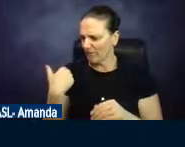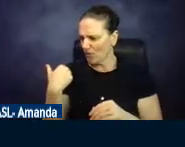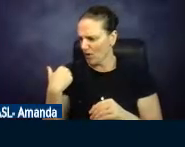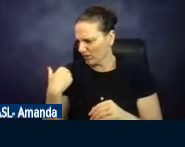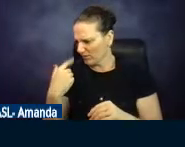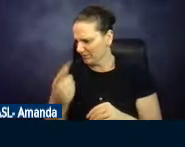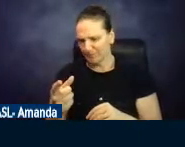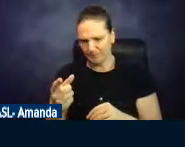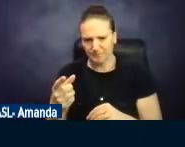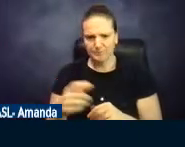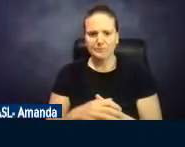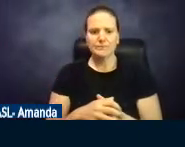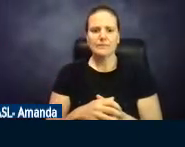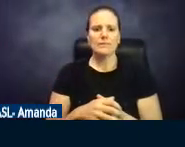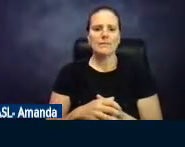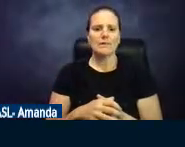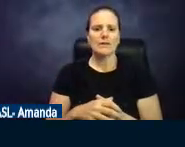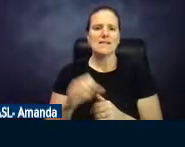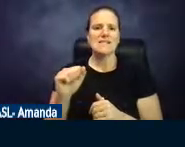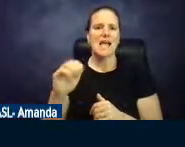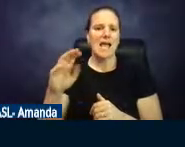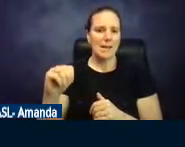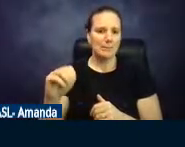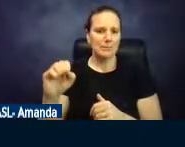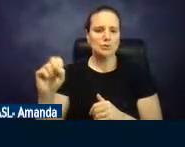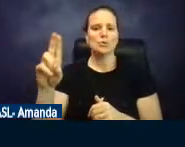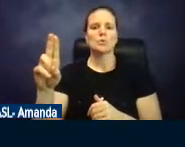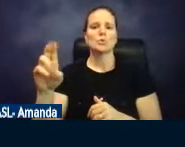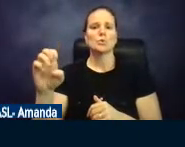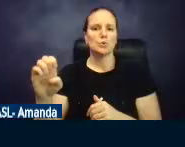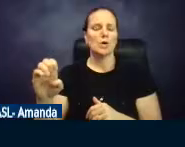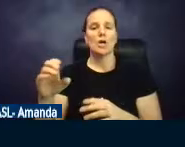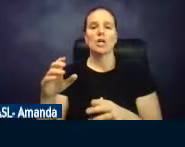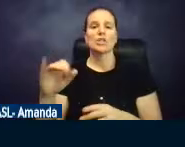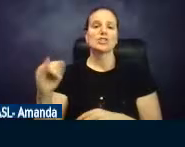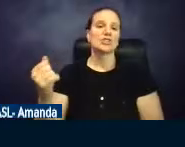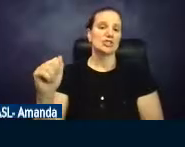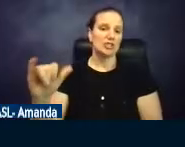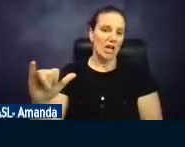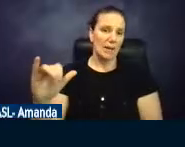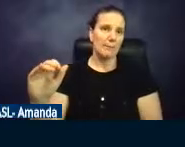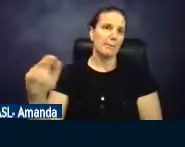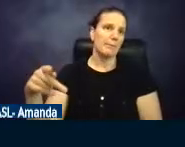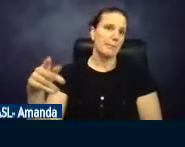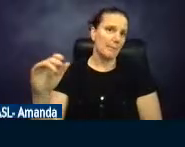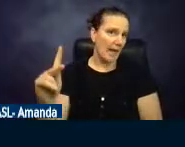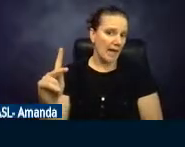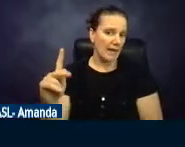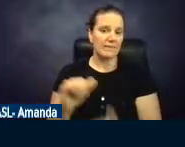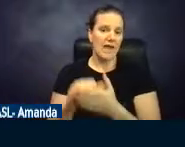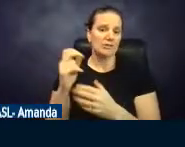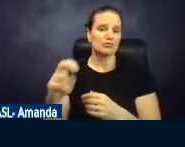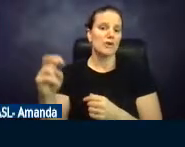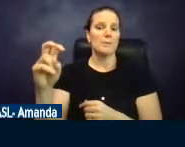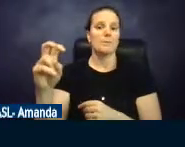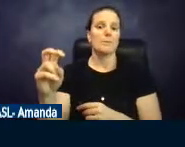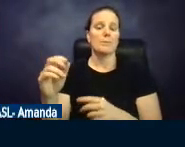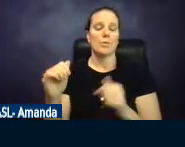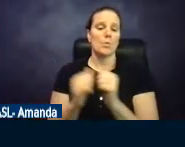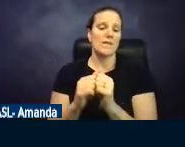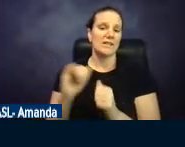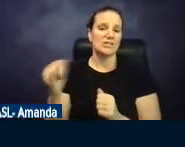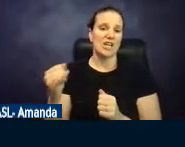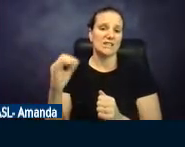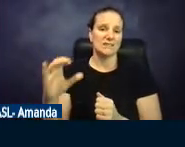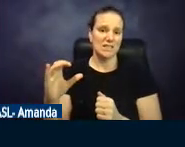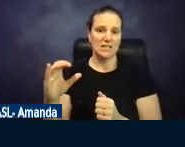Dessou, the JPAC trip to DC, which I attended along with JPAC to